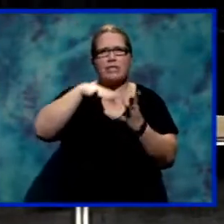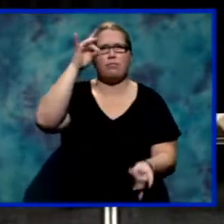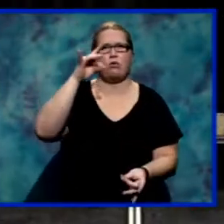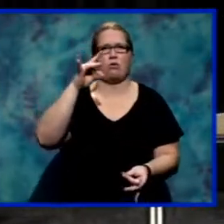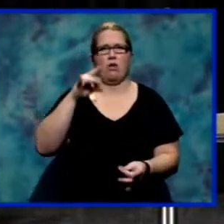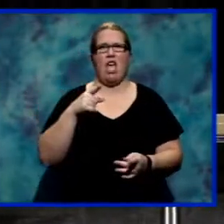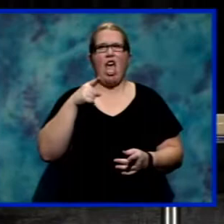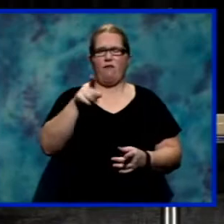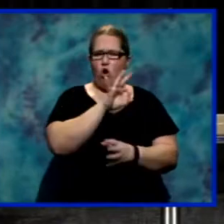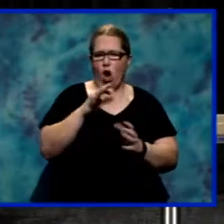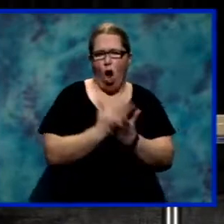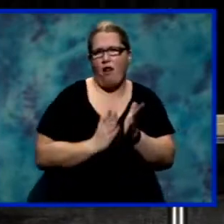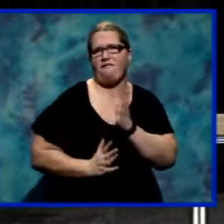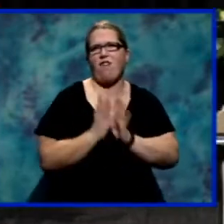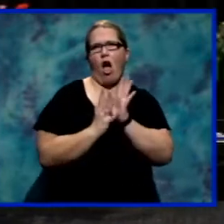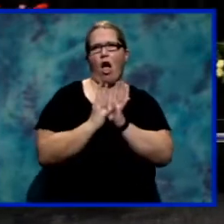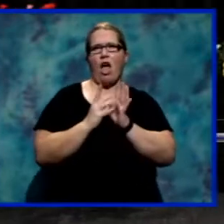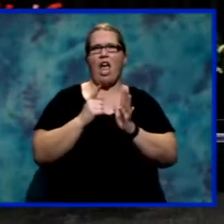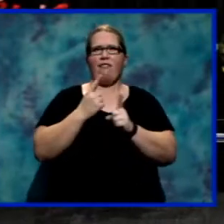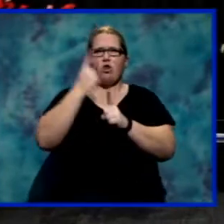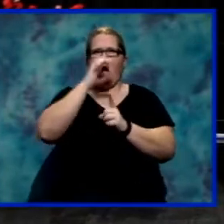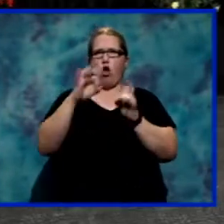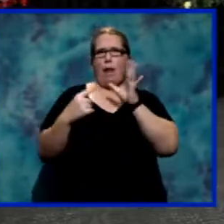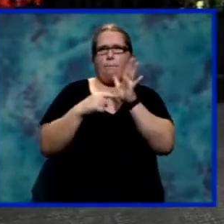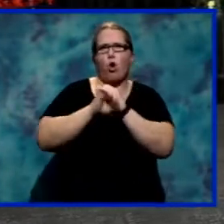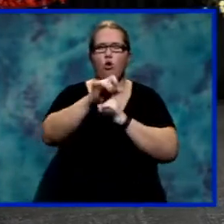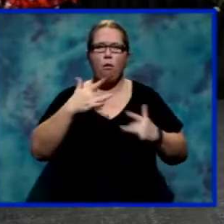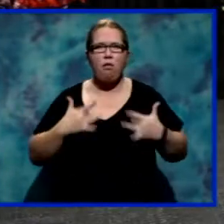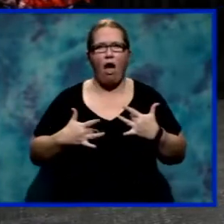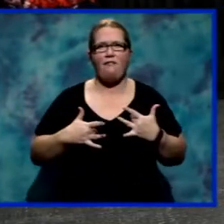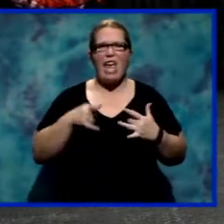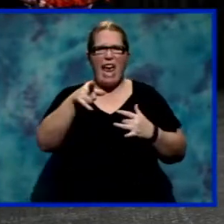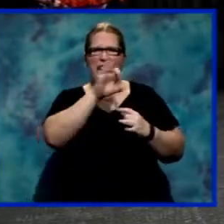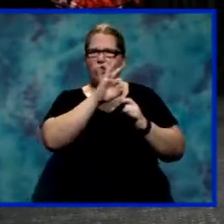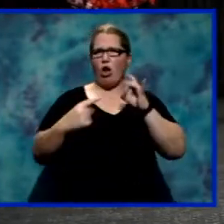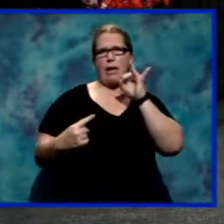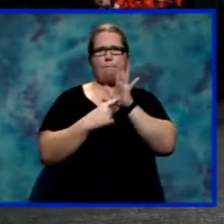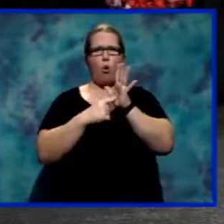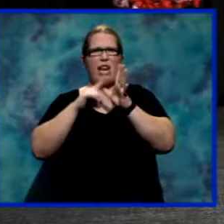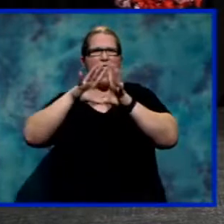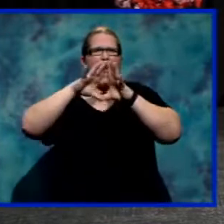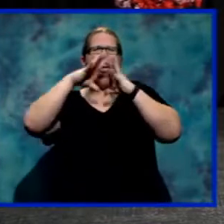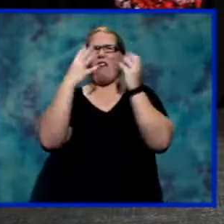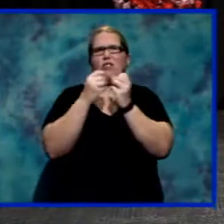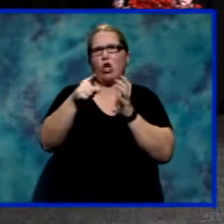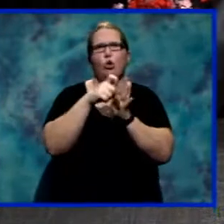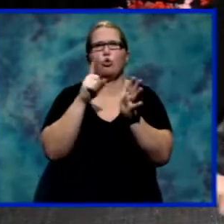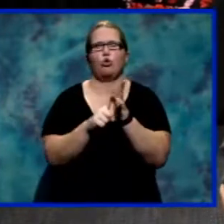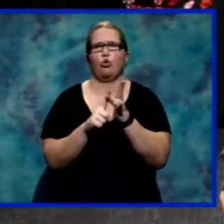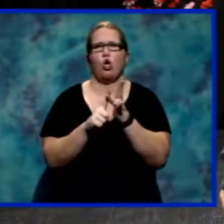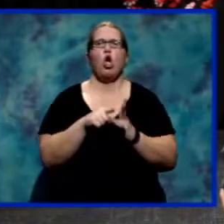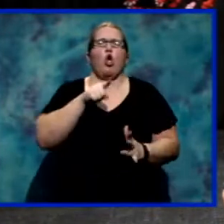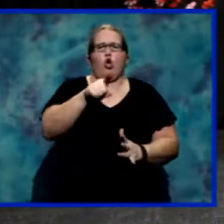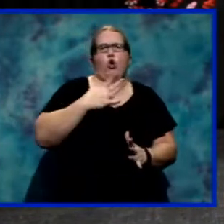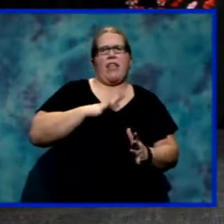on fire, if God is not central in your life, if He's not the most important thing in every day that you live, you need the baptism